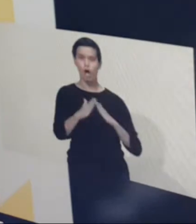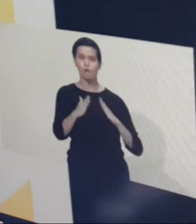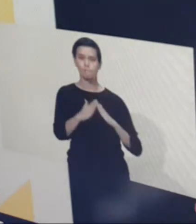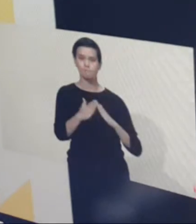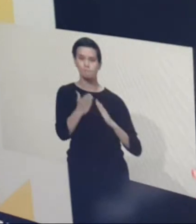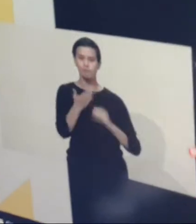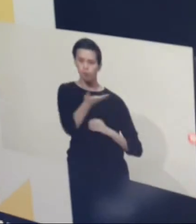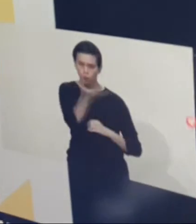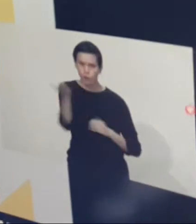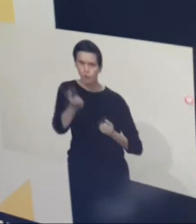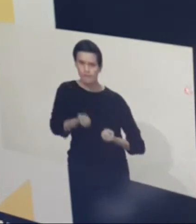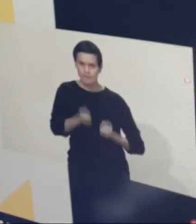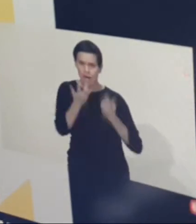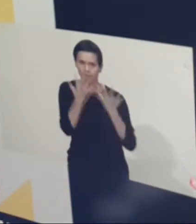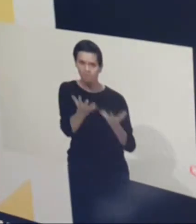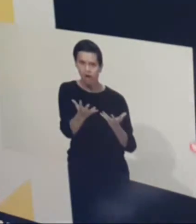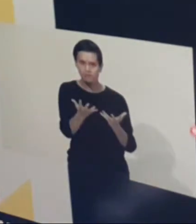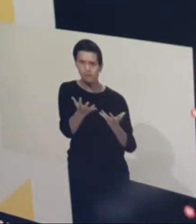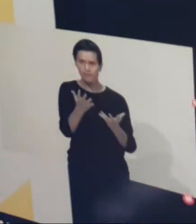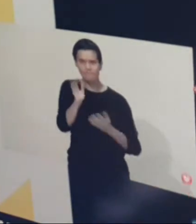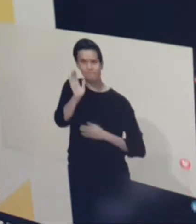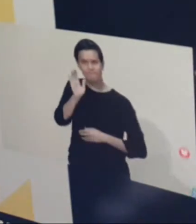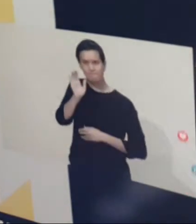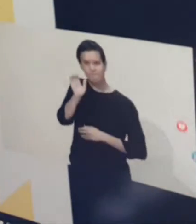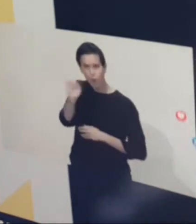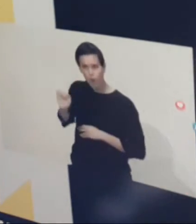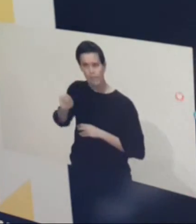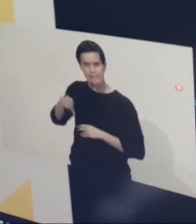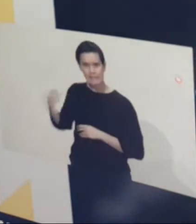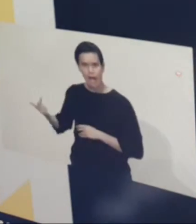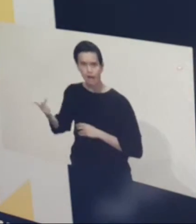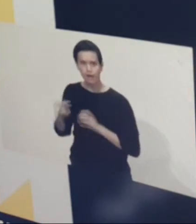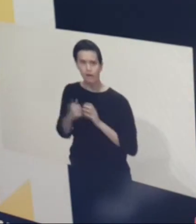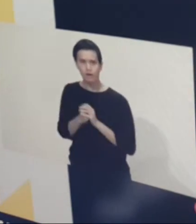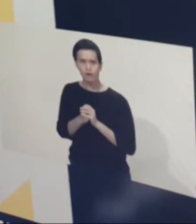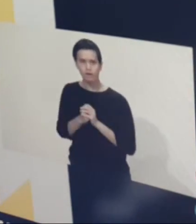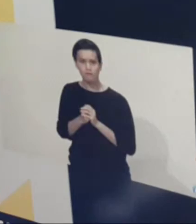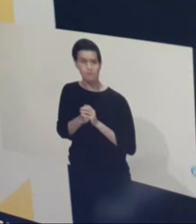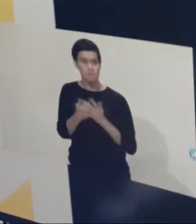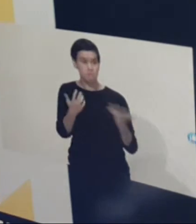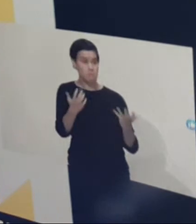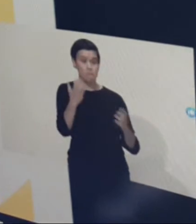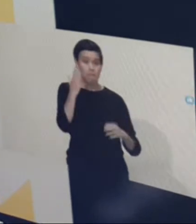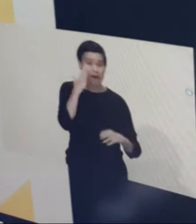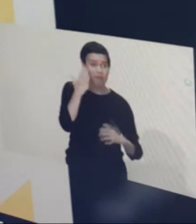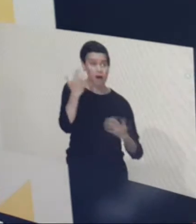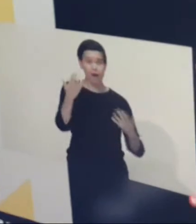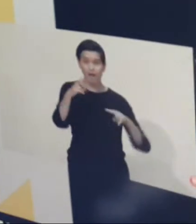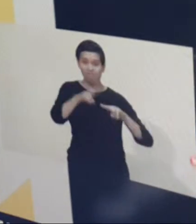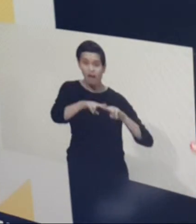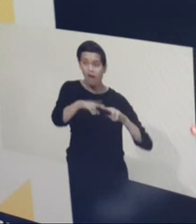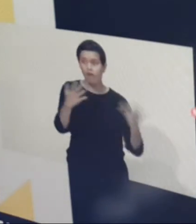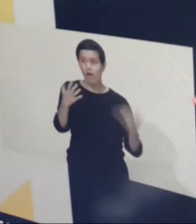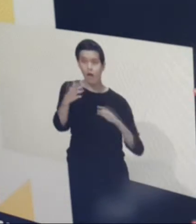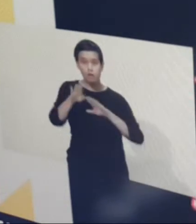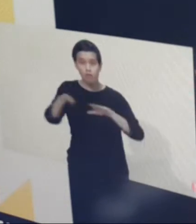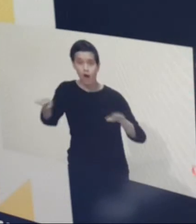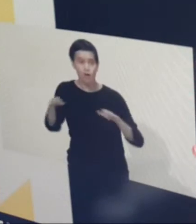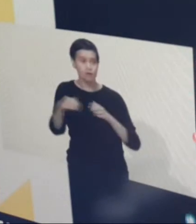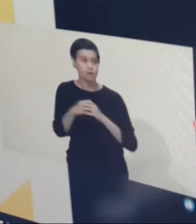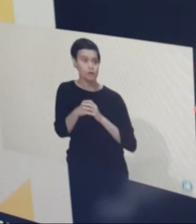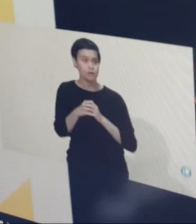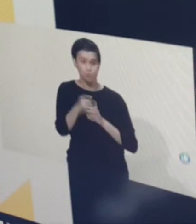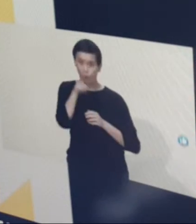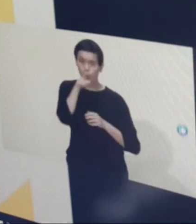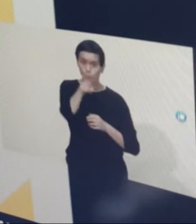boy. You did something for someone's mother, for someone's father, someone's child. You created a wall that meant the virus